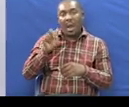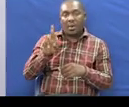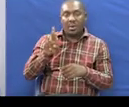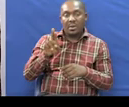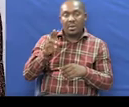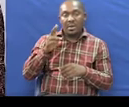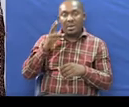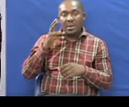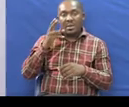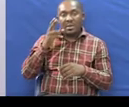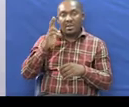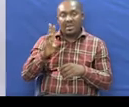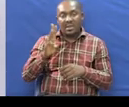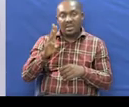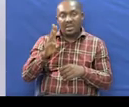us check about chromium,